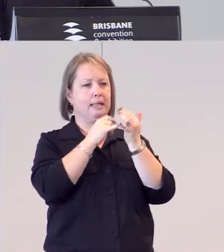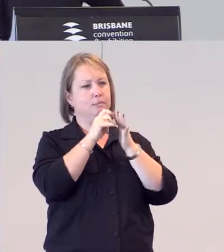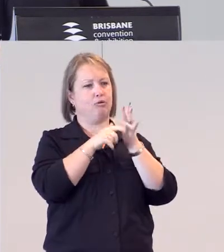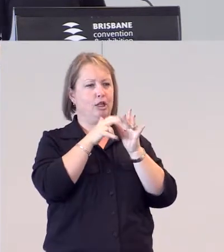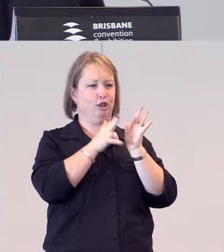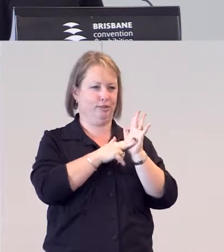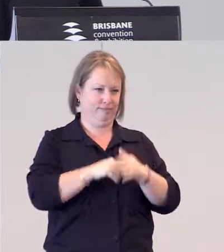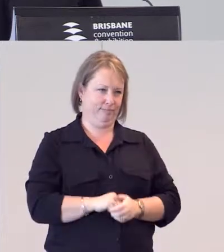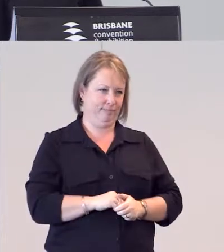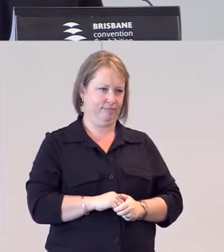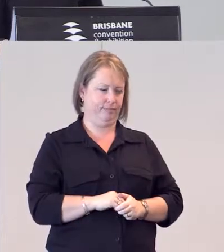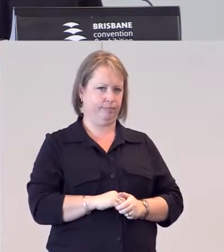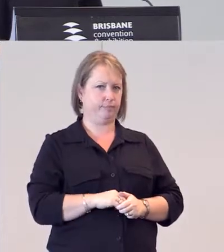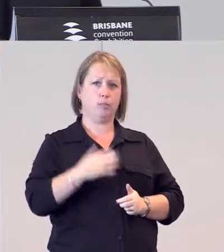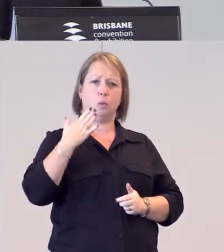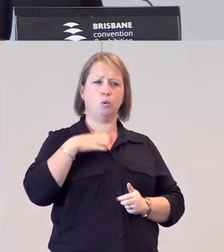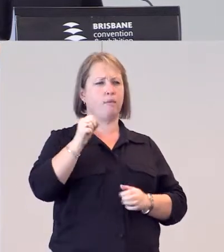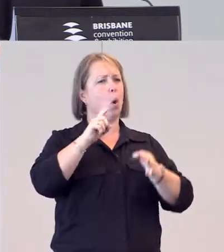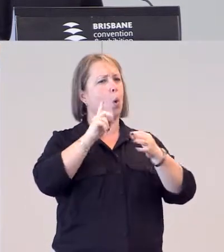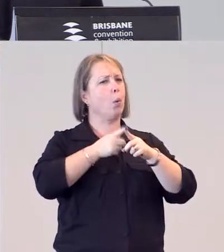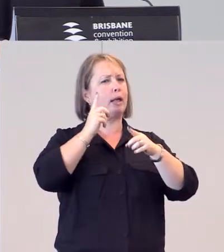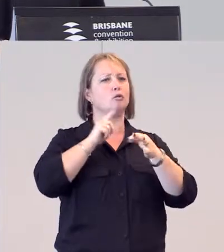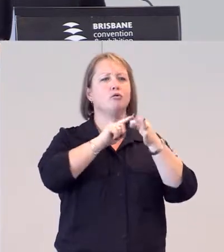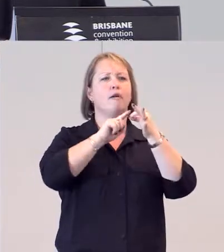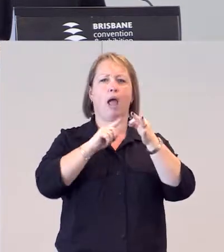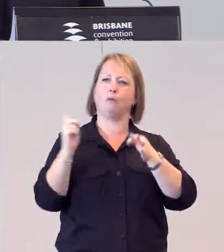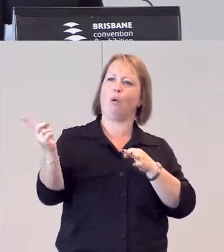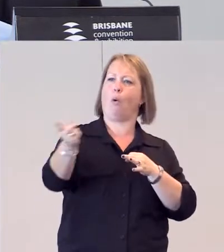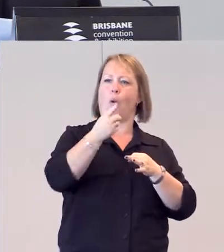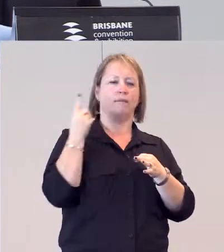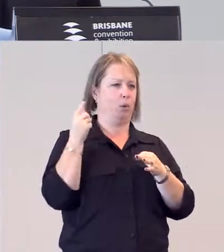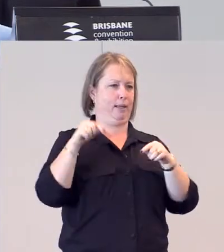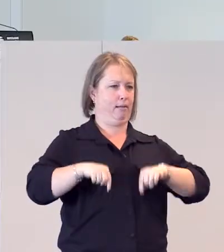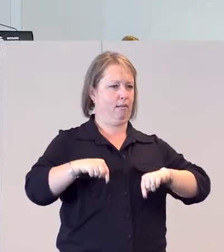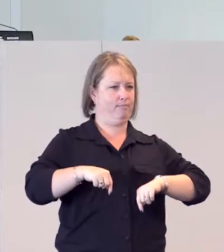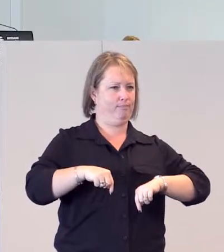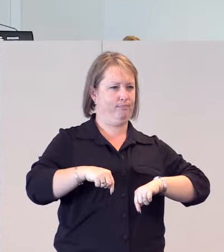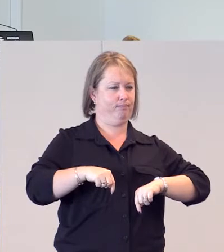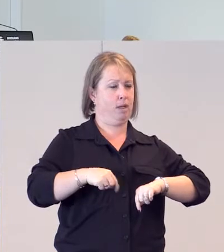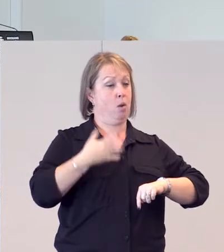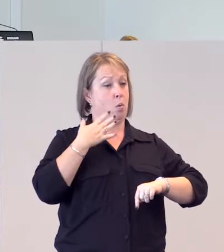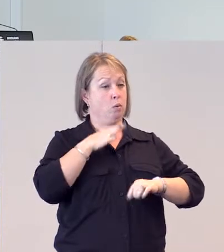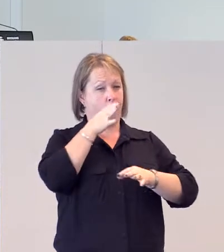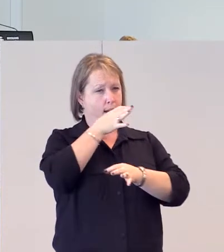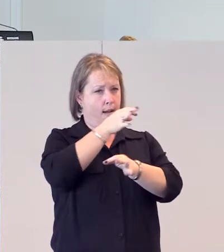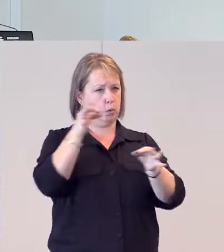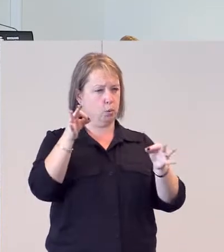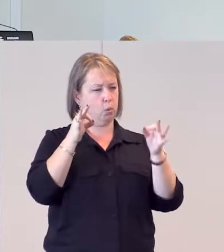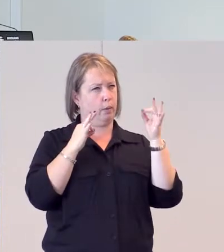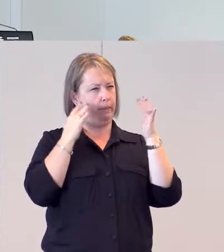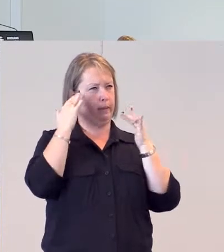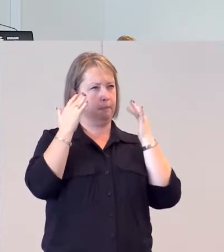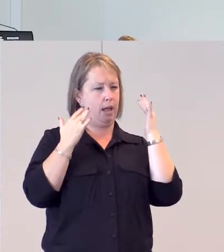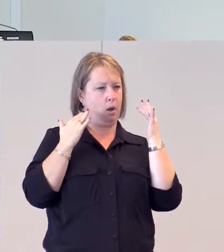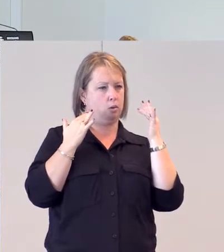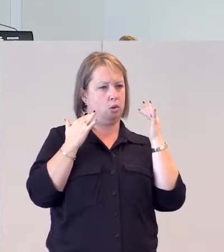do a quick survey of folks in the room. And I wanted to get you to have a think about, on a